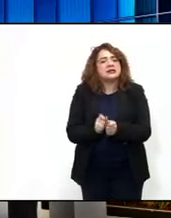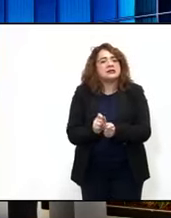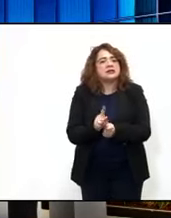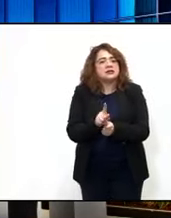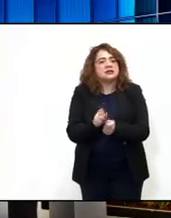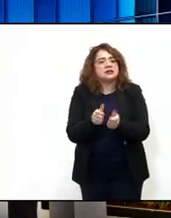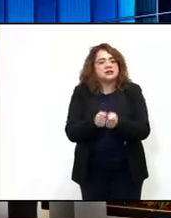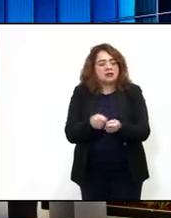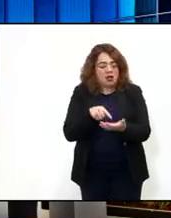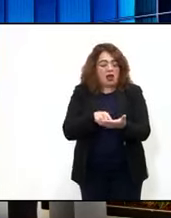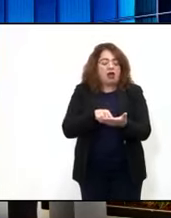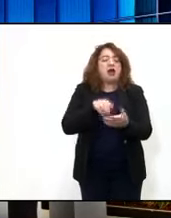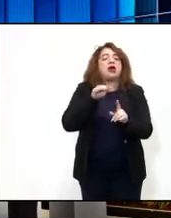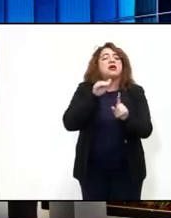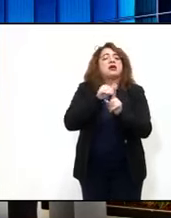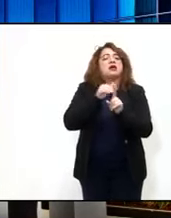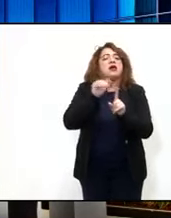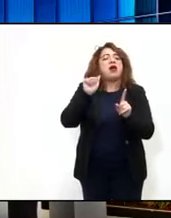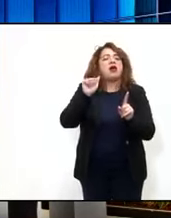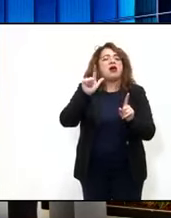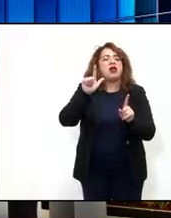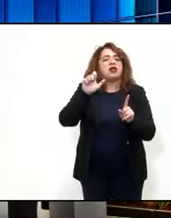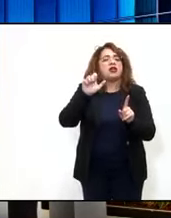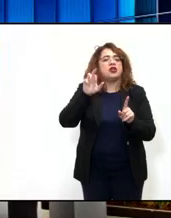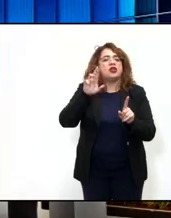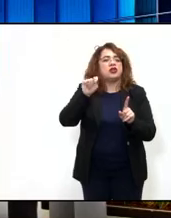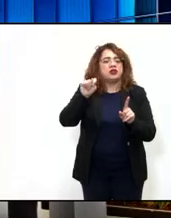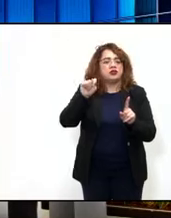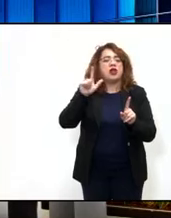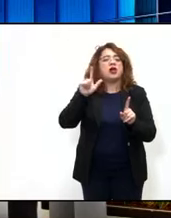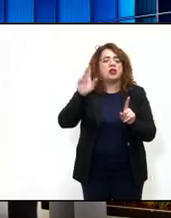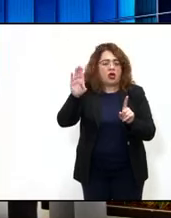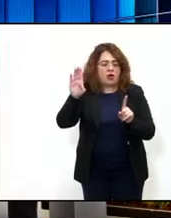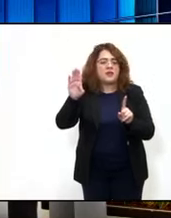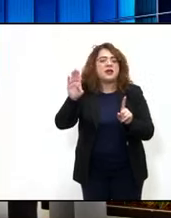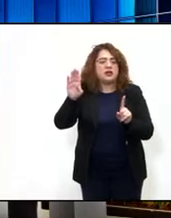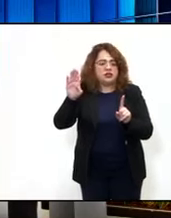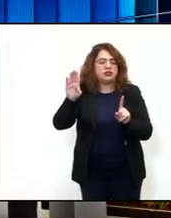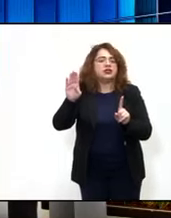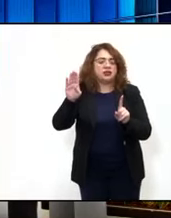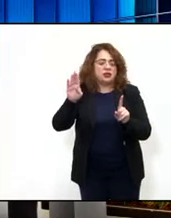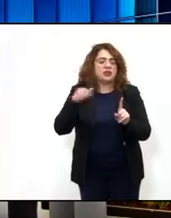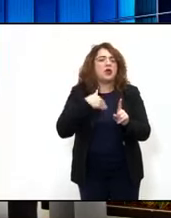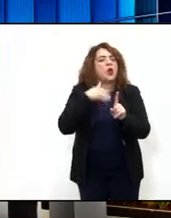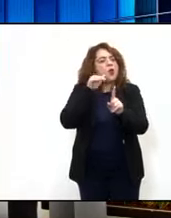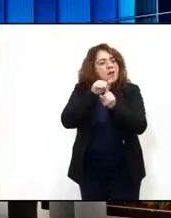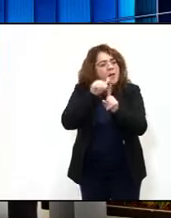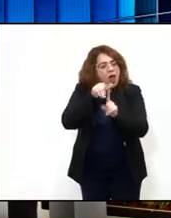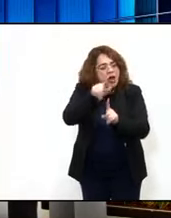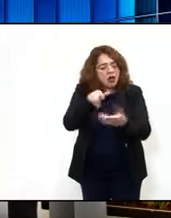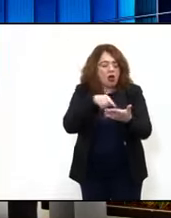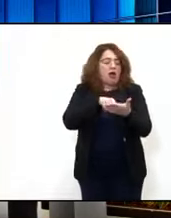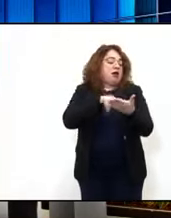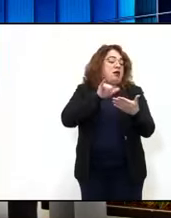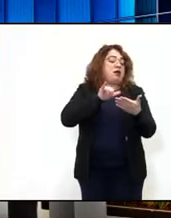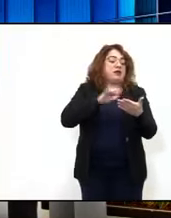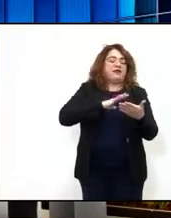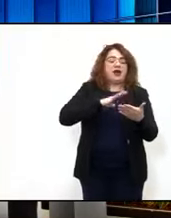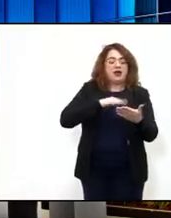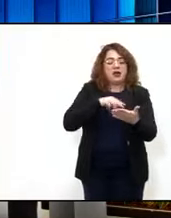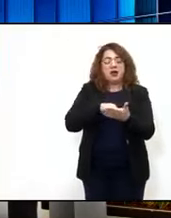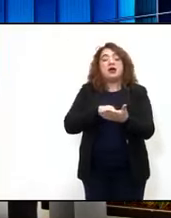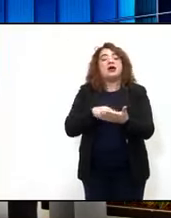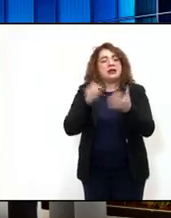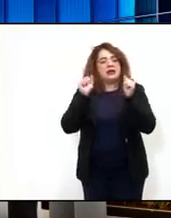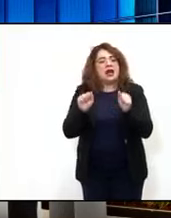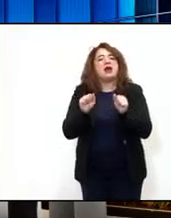through Alert Long Beach. So we want, you know, so as we are providing opportunities, reminders, and others, it will come to the two different ways,